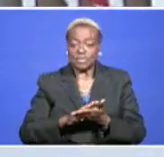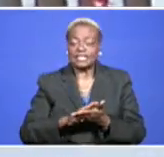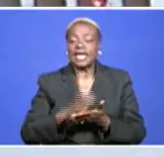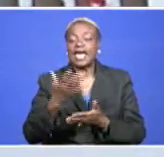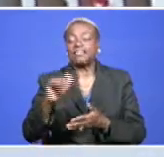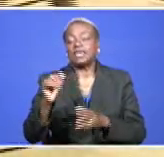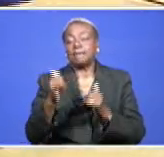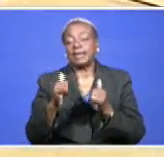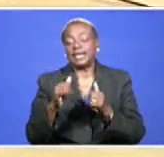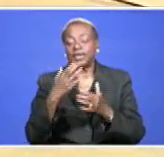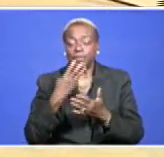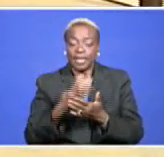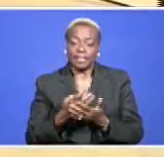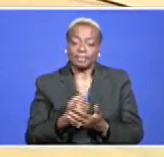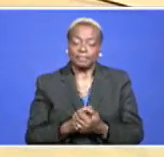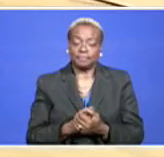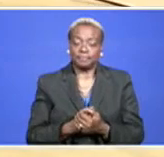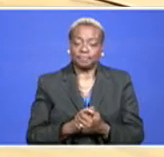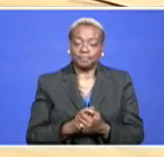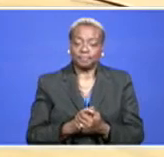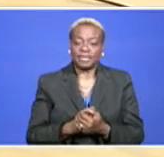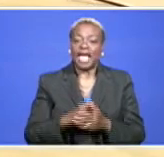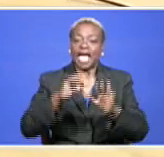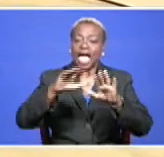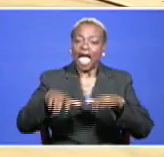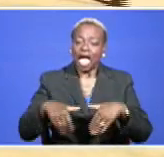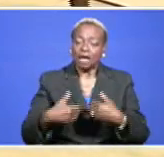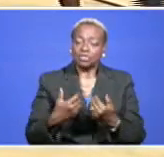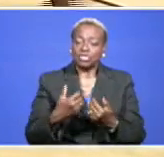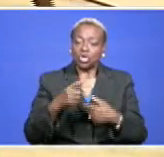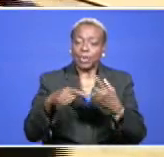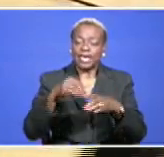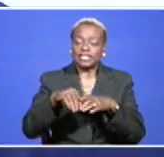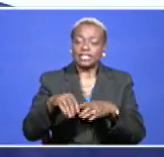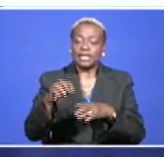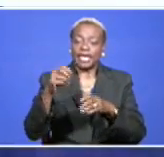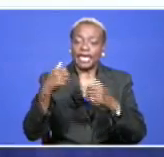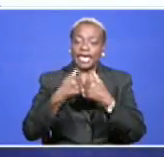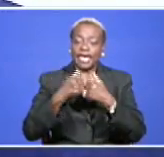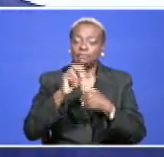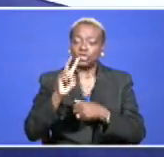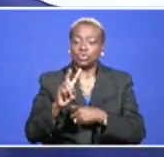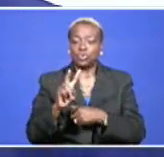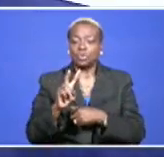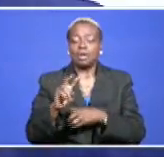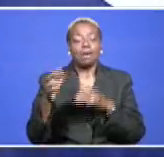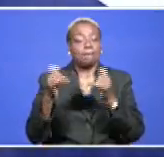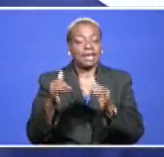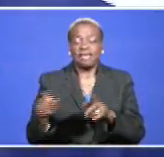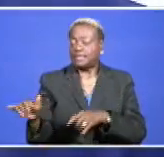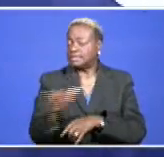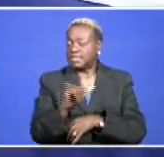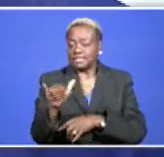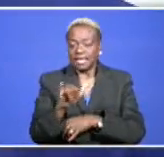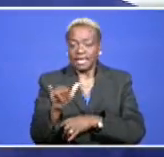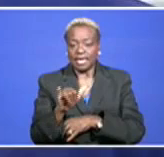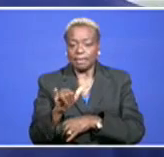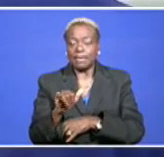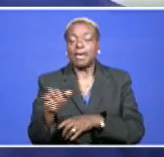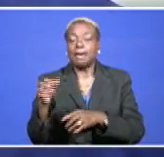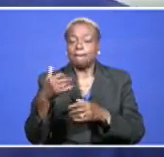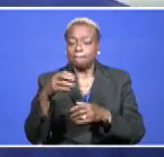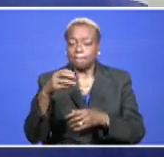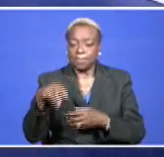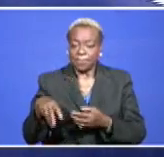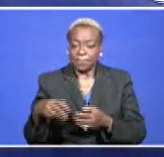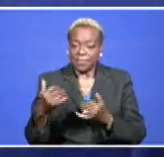They came out to play today. And what you guys got to do in game 2? Just play the same way, man. Come out with the same intensity. Once we play hard and play